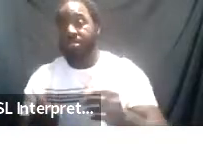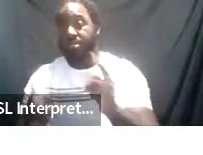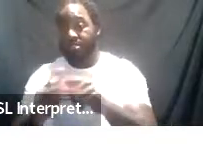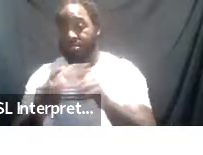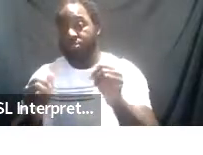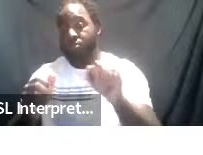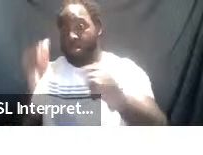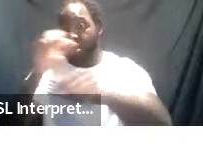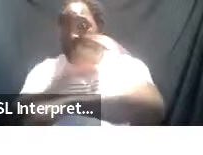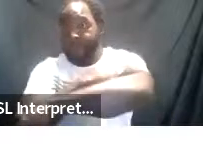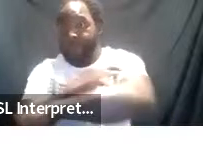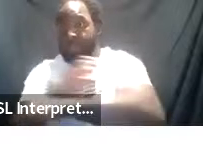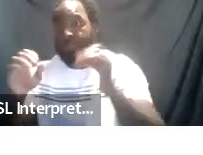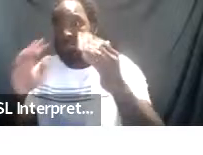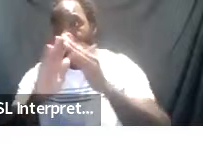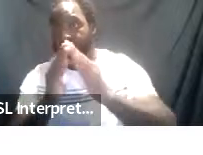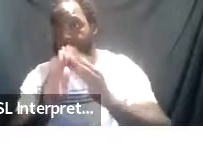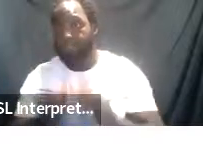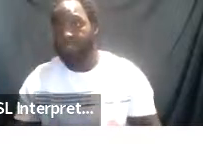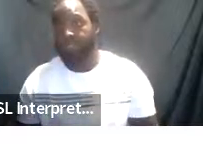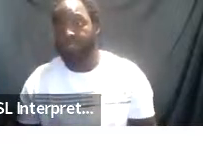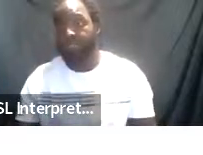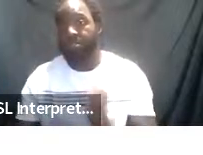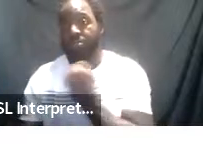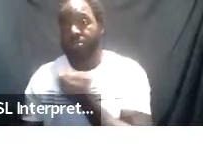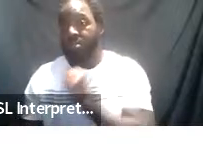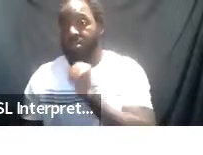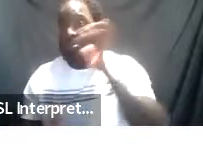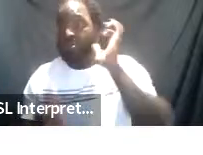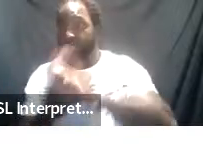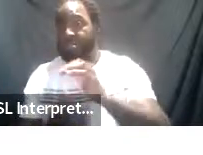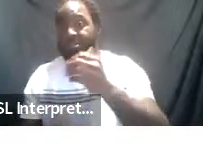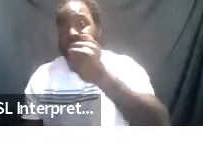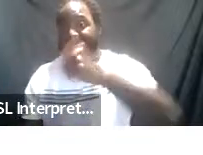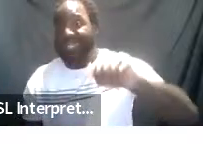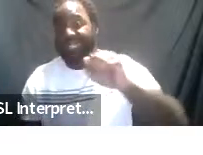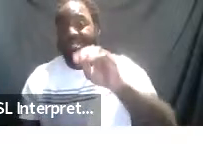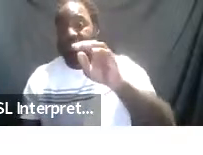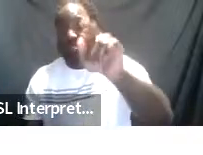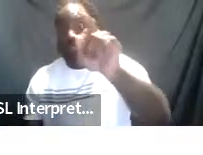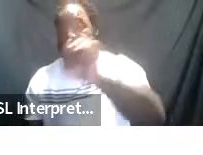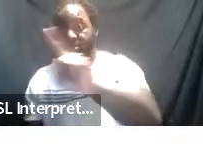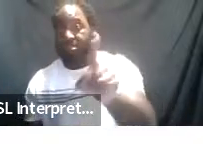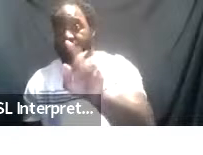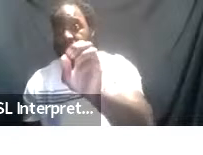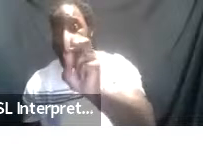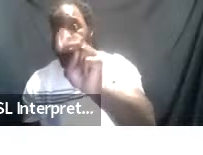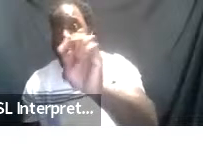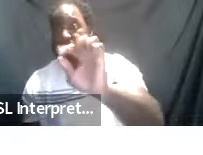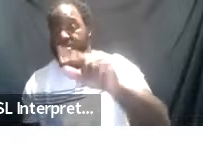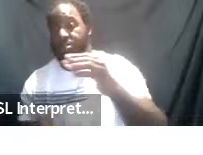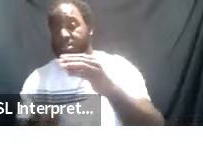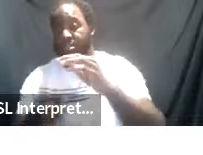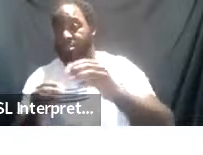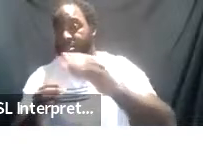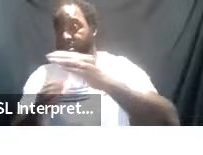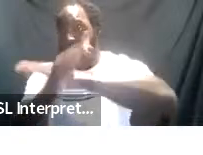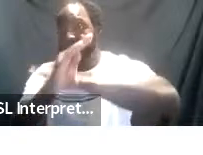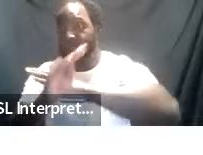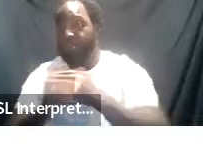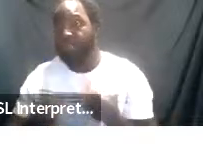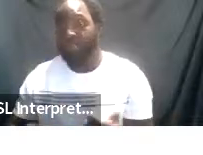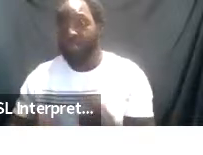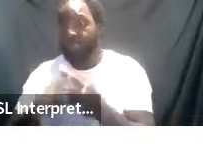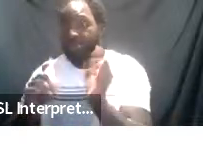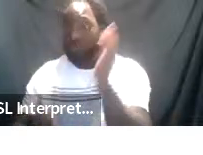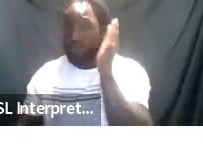city. We don't believe there are any zoning impediments to the development of underwater hydro, but we will keep this in